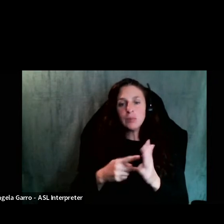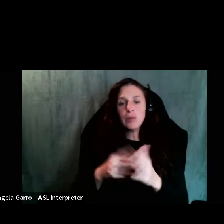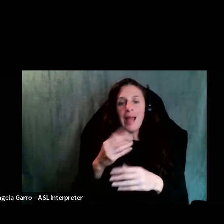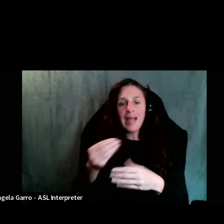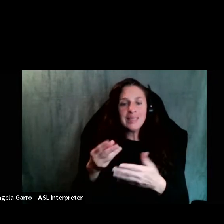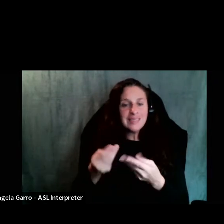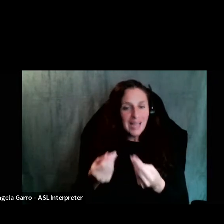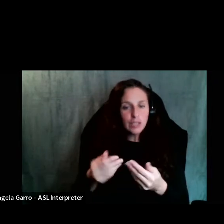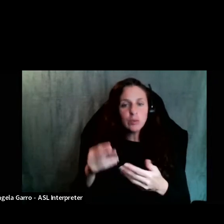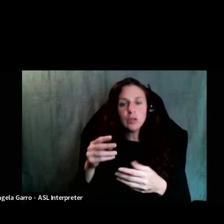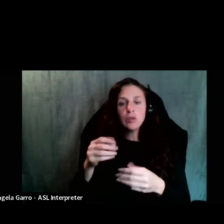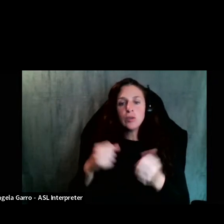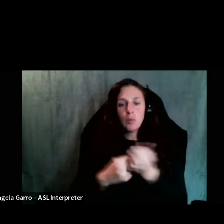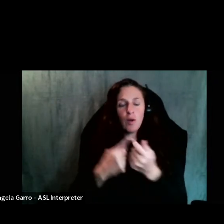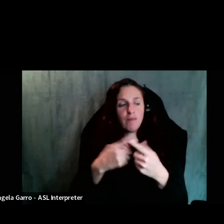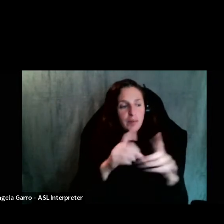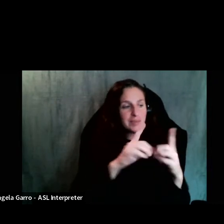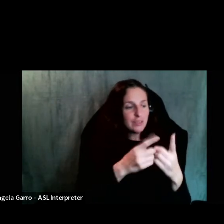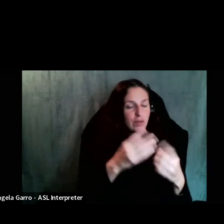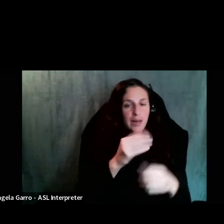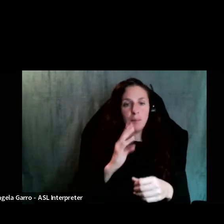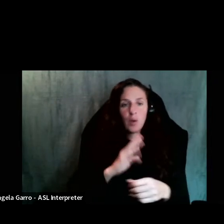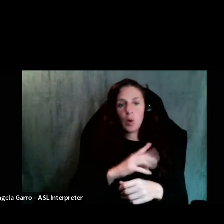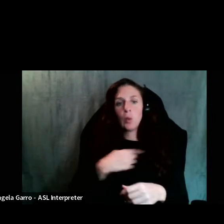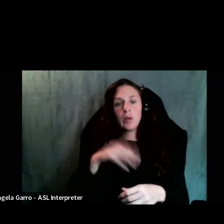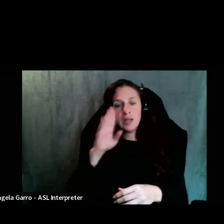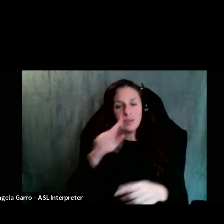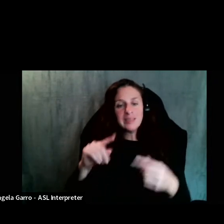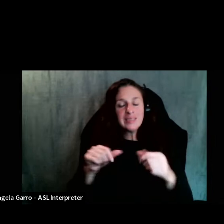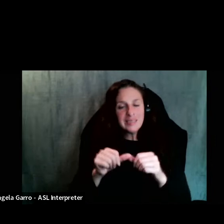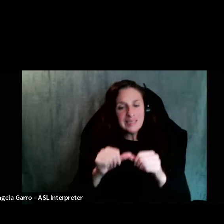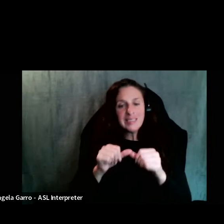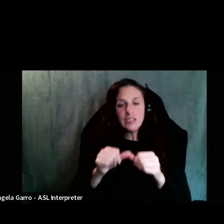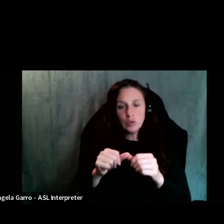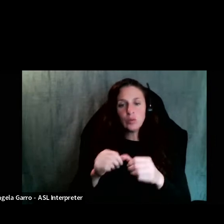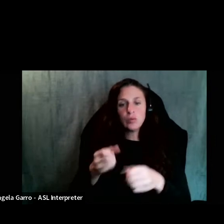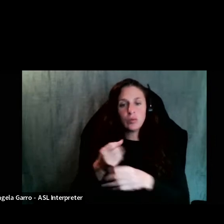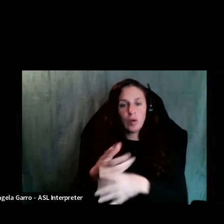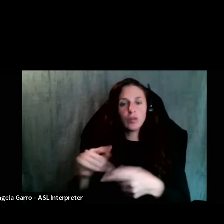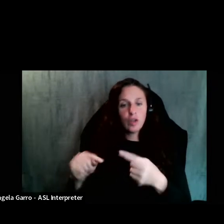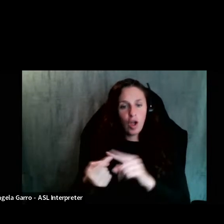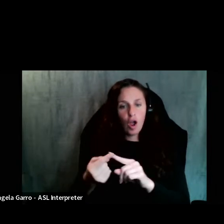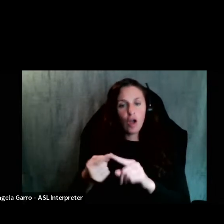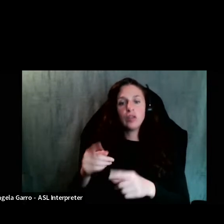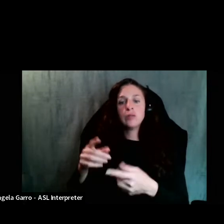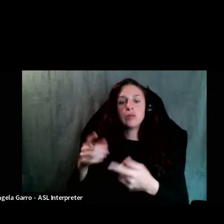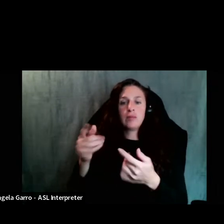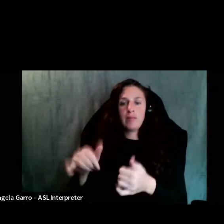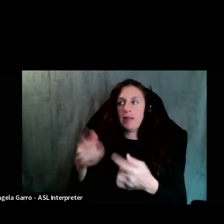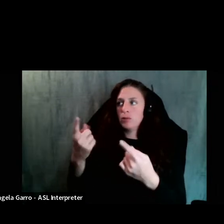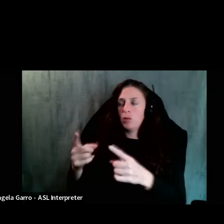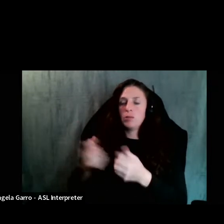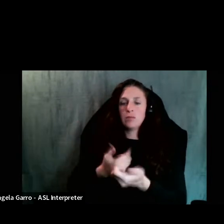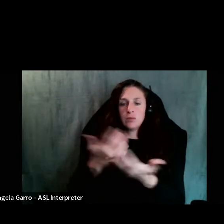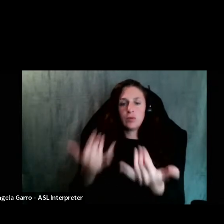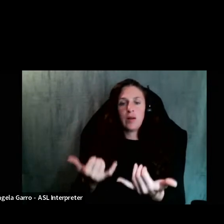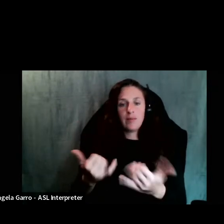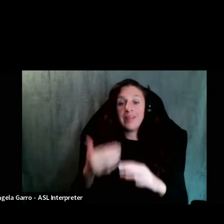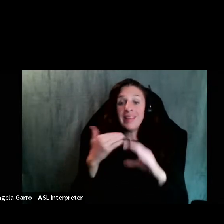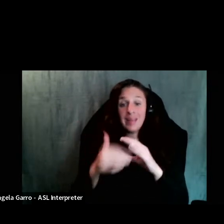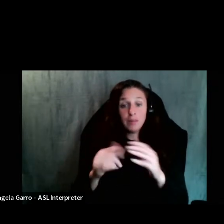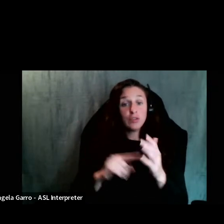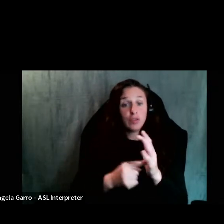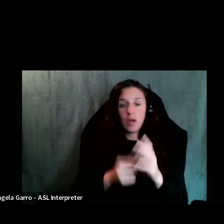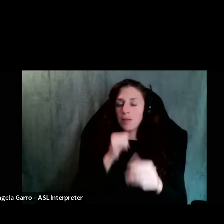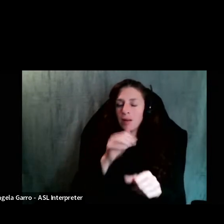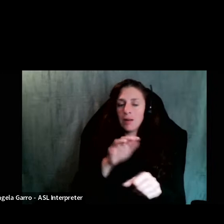from the district and the board, we will continue to perpetuate the harms that have contributed to the tensions expressed today. Emails are a start, but they are not enough. Teachers